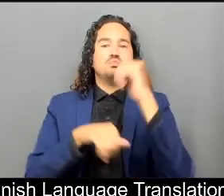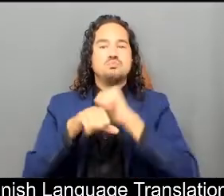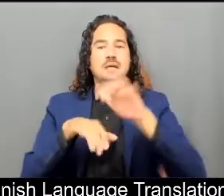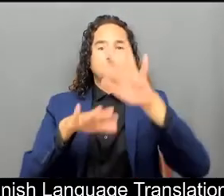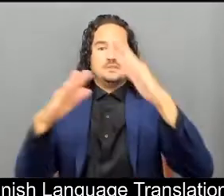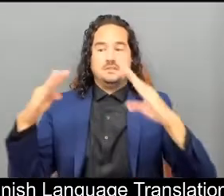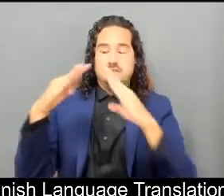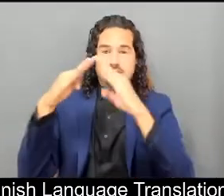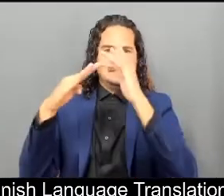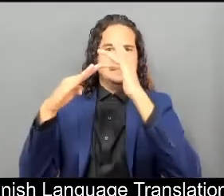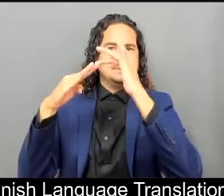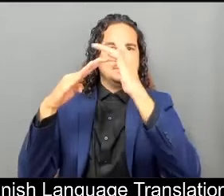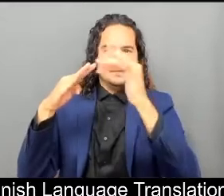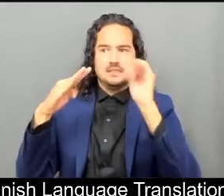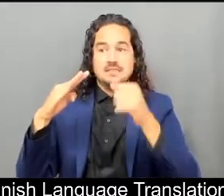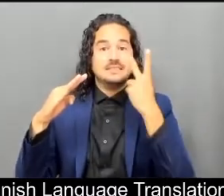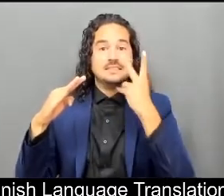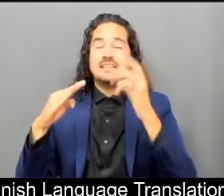safety function. So